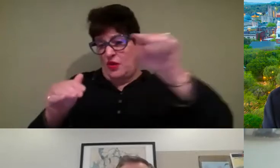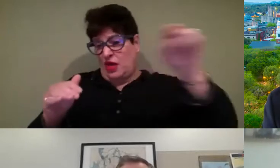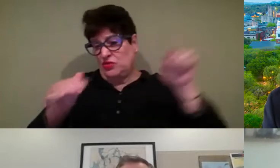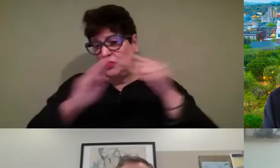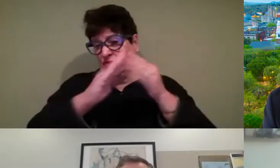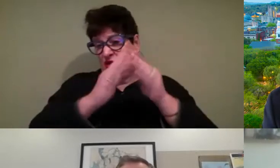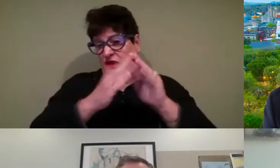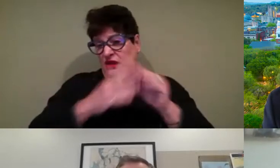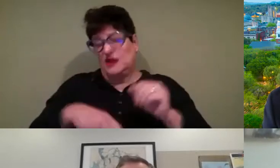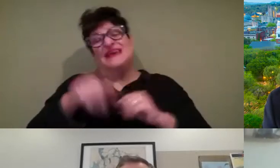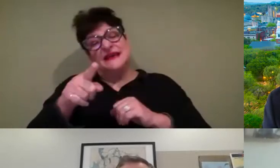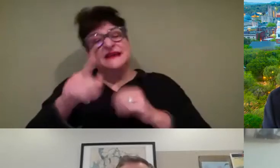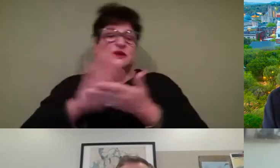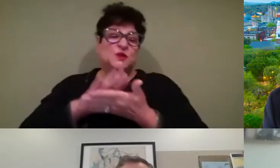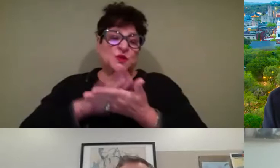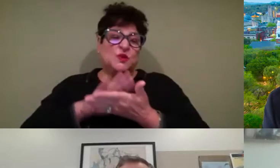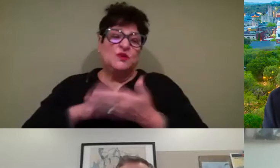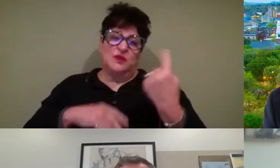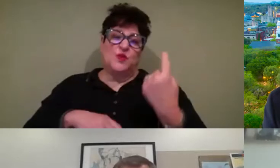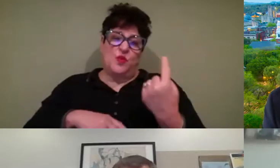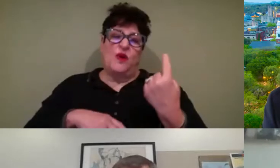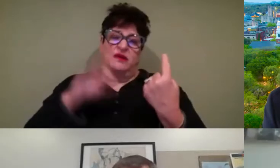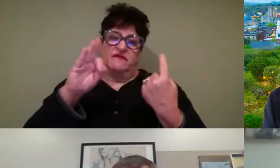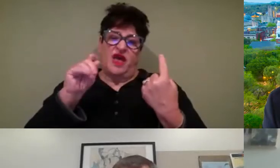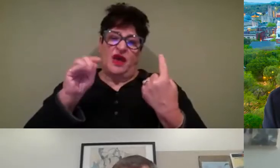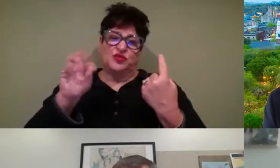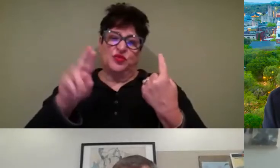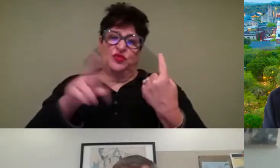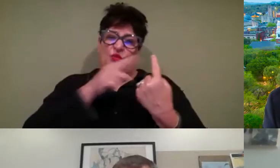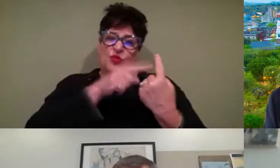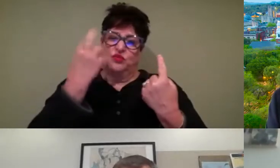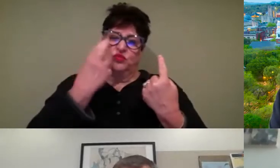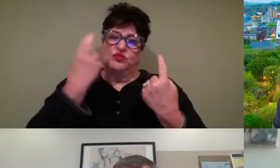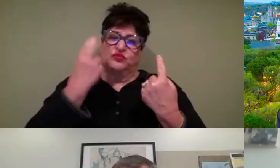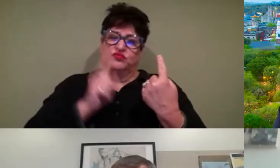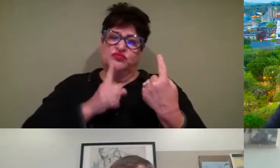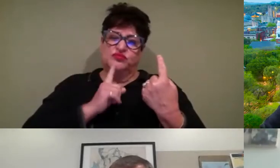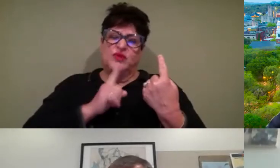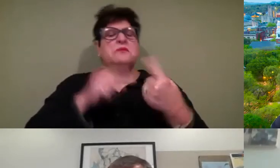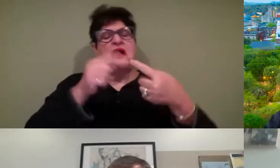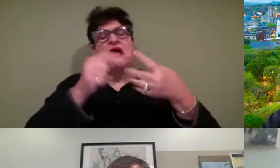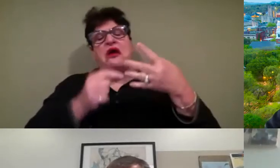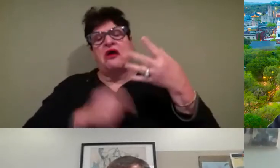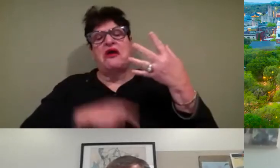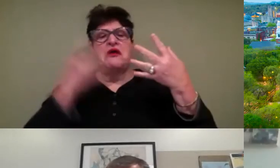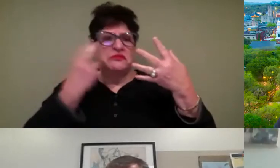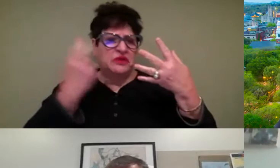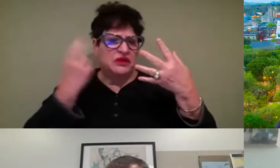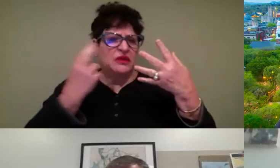one contributing factor for certain. I think there are other things that have played a role. Our city has